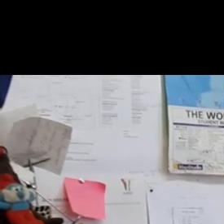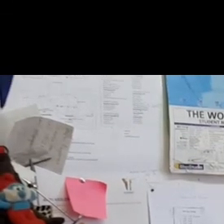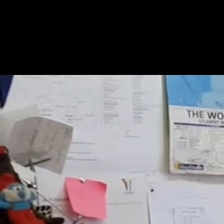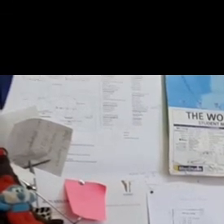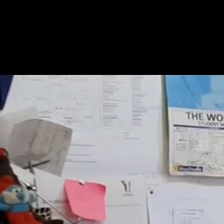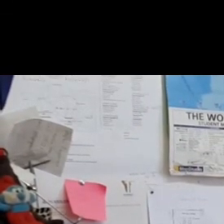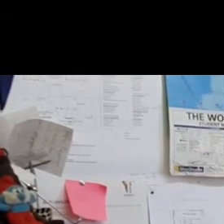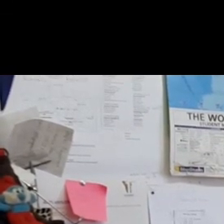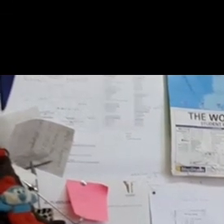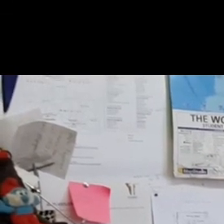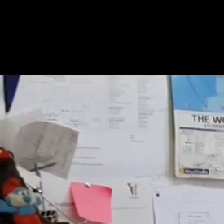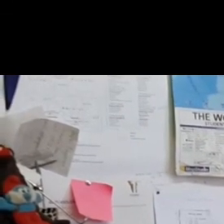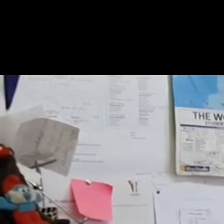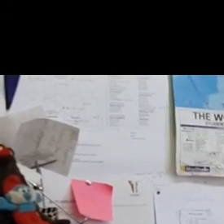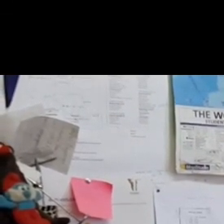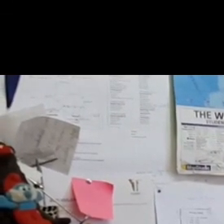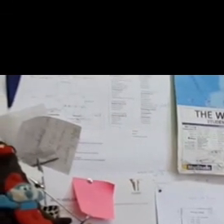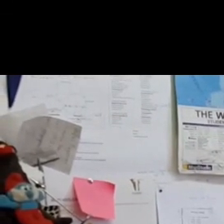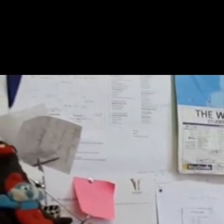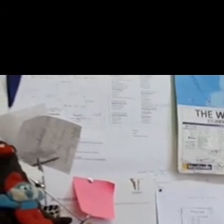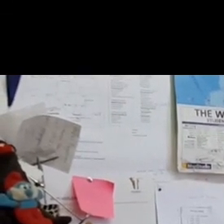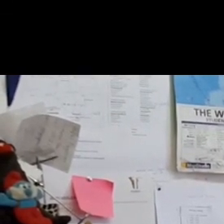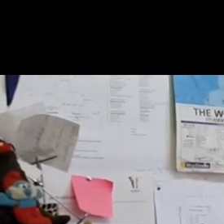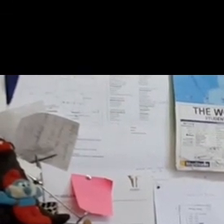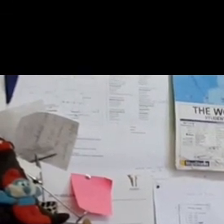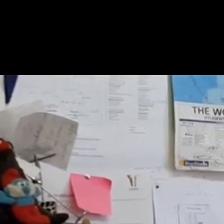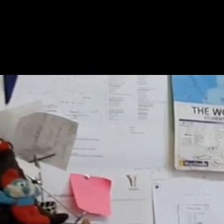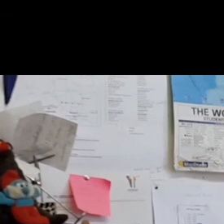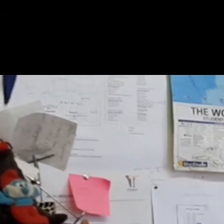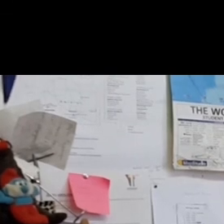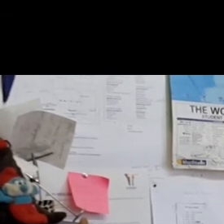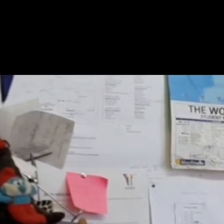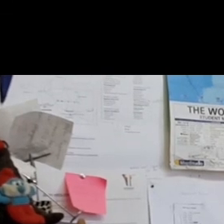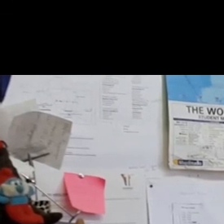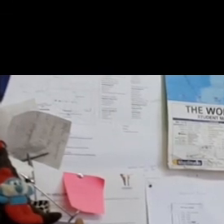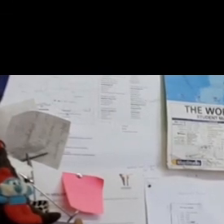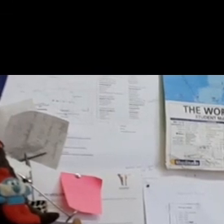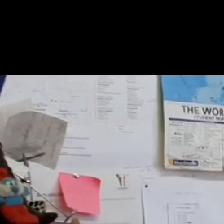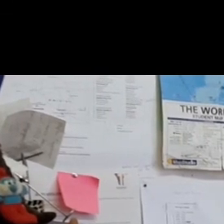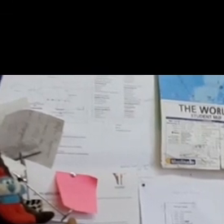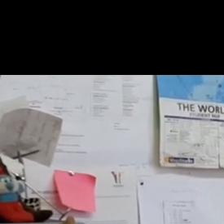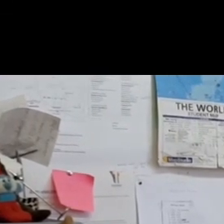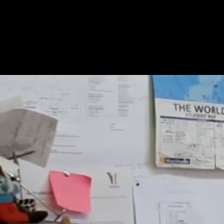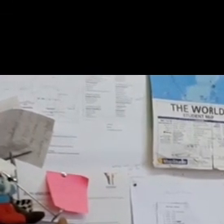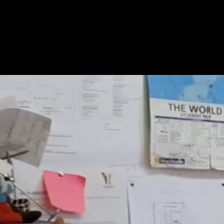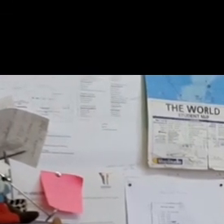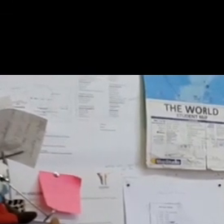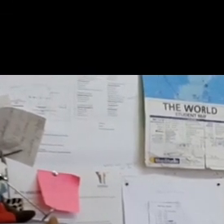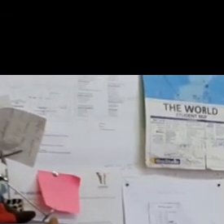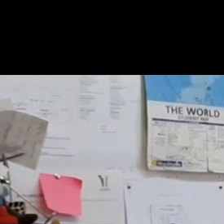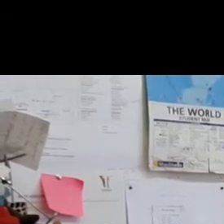things that are not in the booklets. And even I believe the teachers are also happy because now they can use